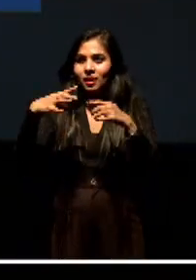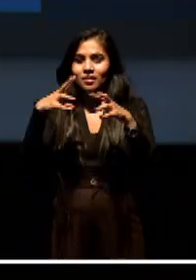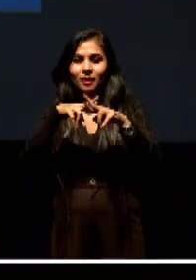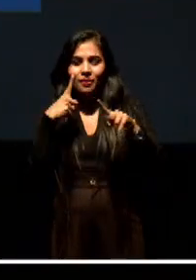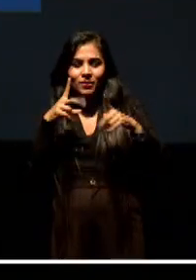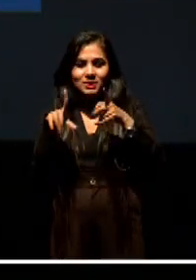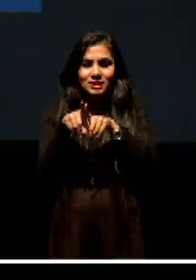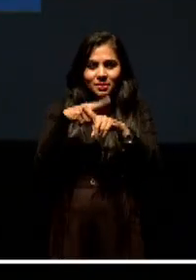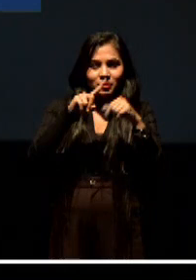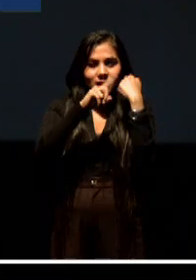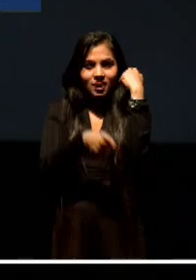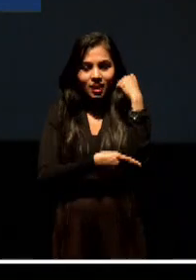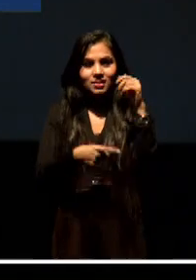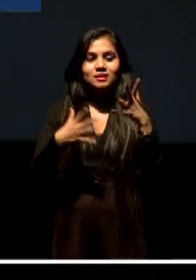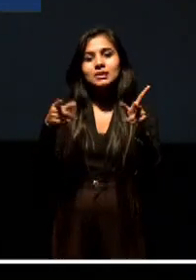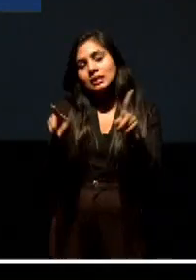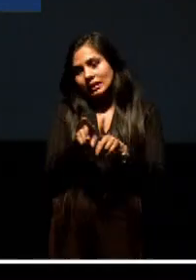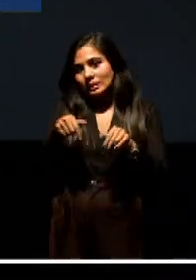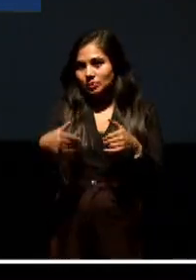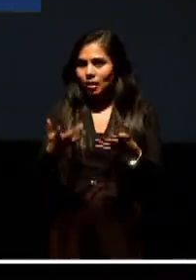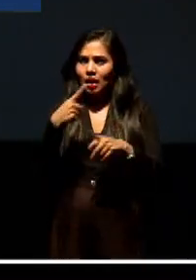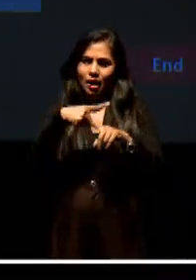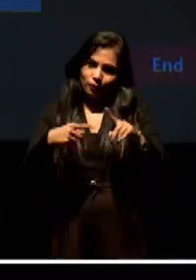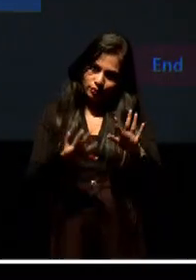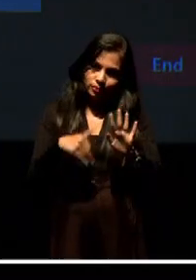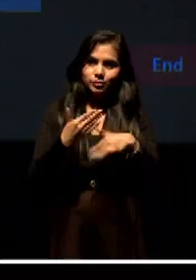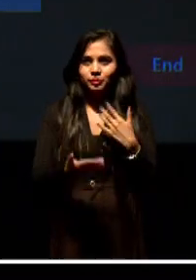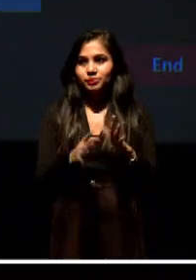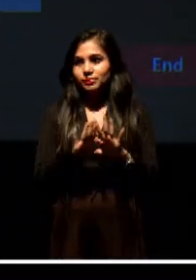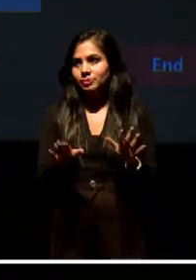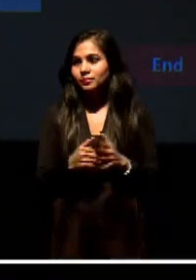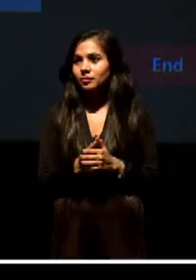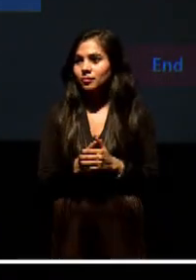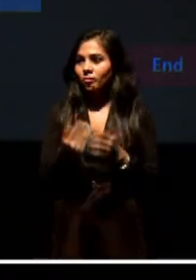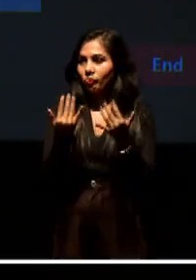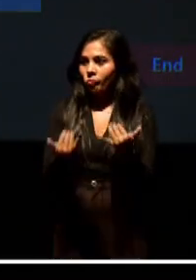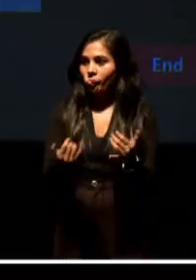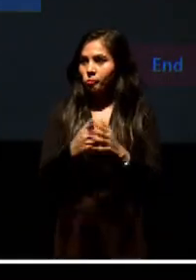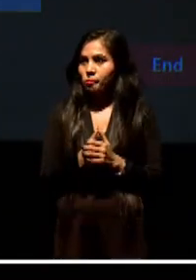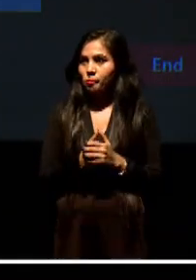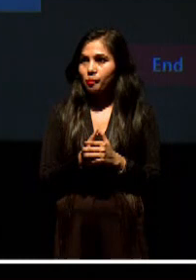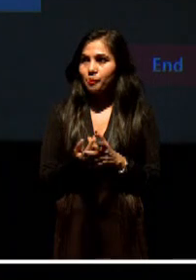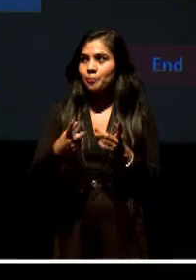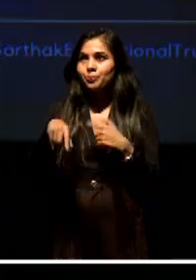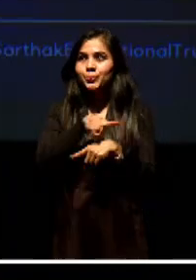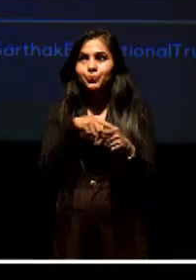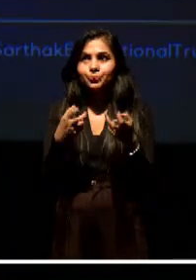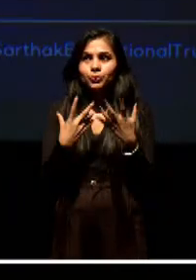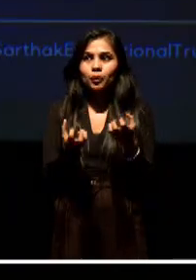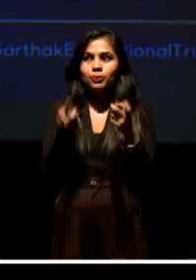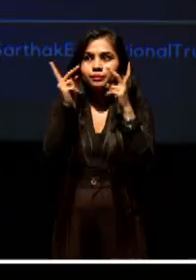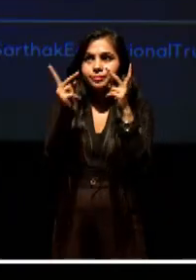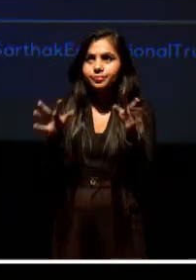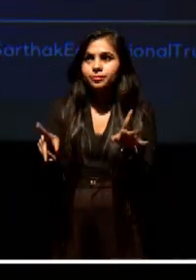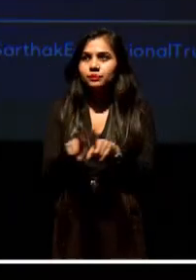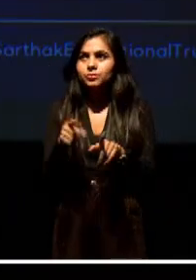so sit with us and excite us a little more. Half an hour, and this is all it takes. So now we will also like to see that there's